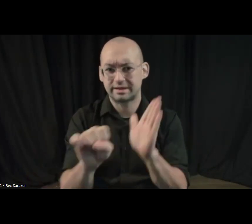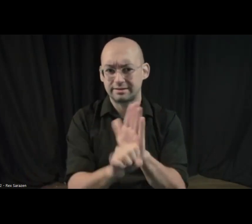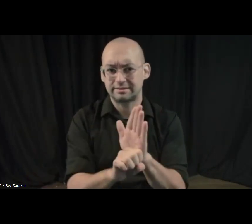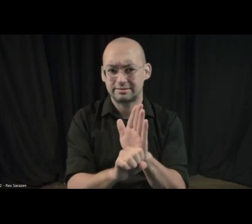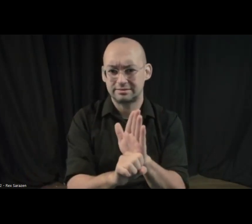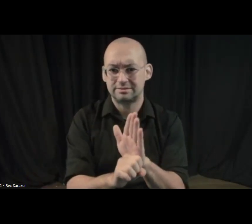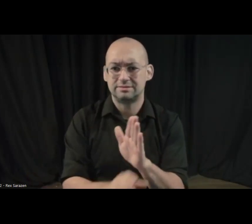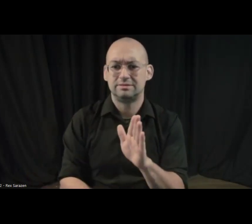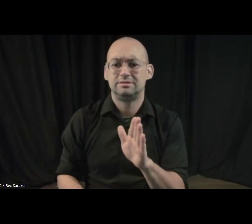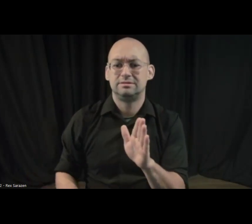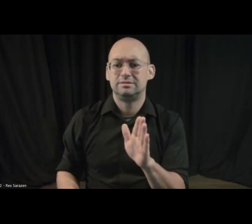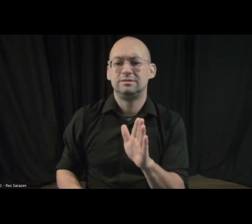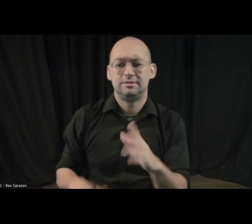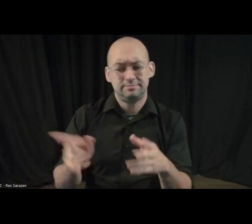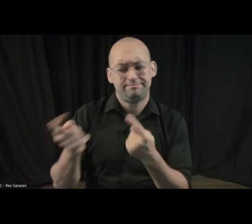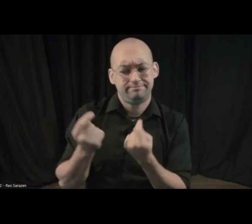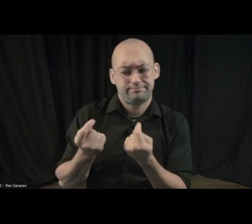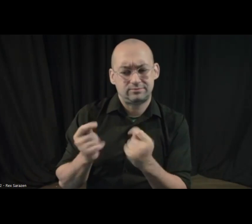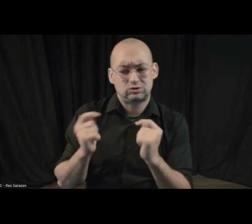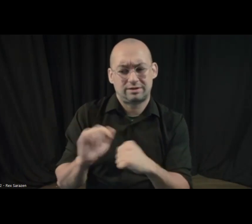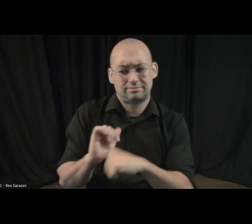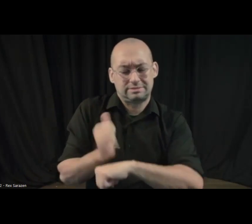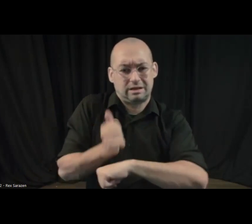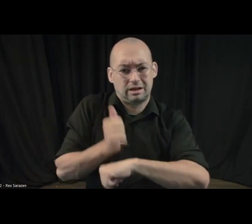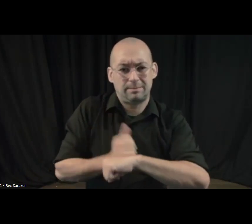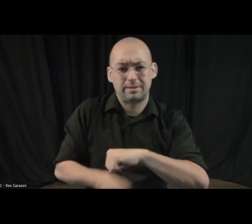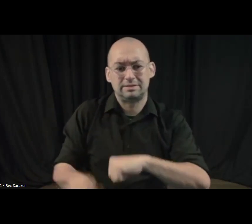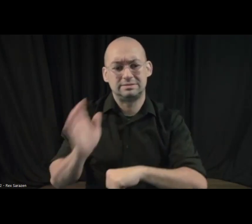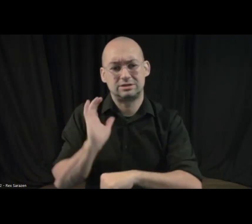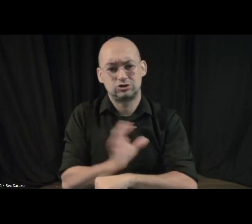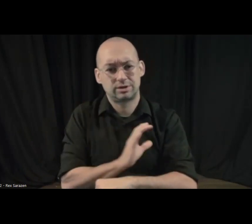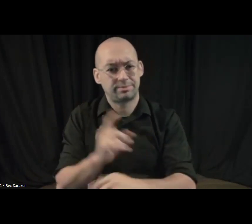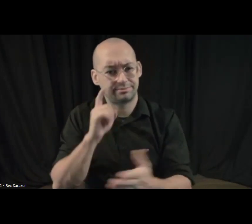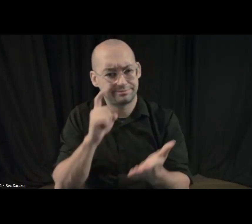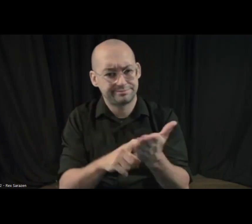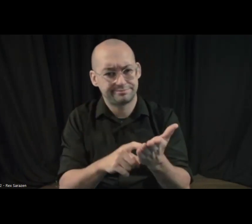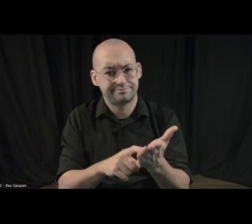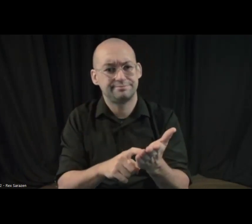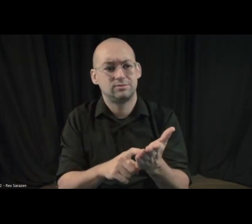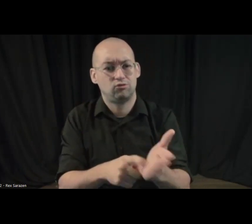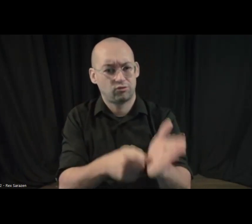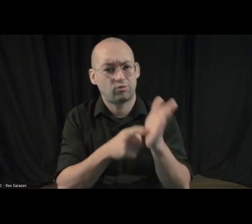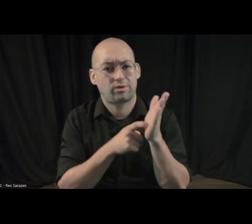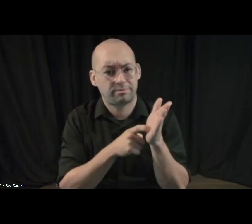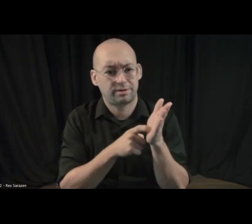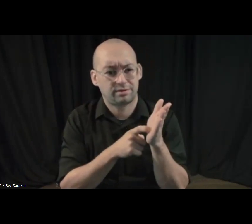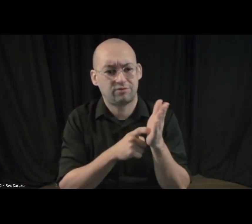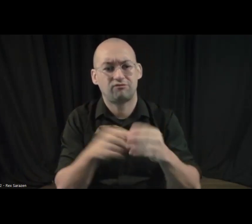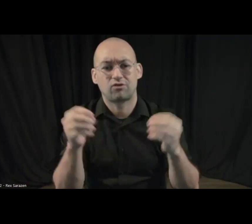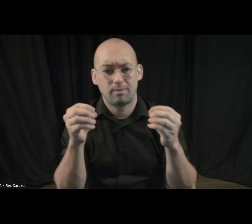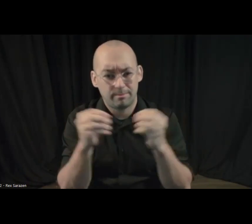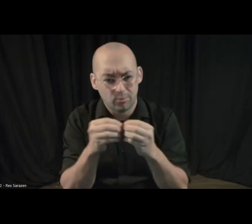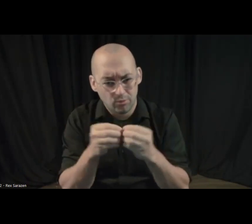more about it, but they're trying to institute a citizenship verification requirement for more programs and